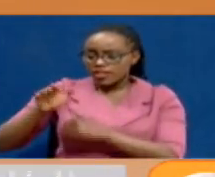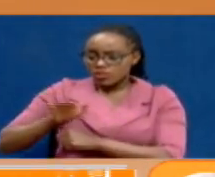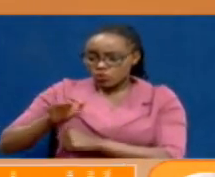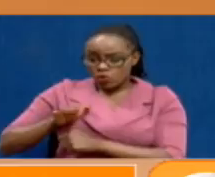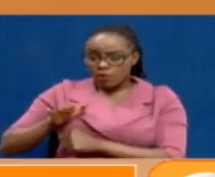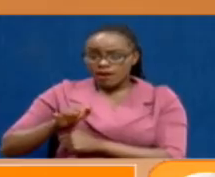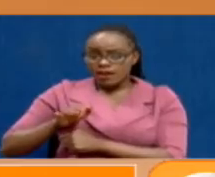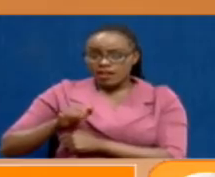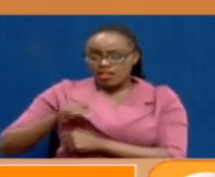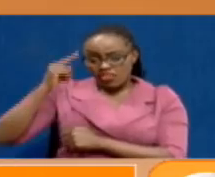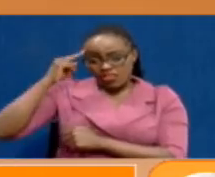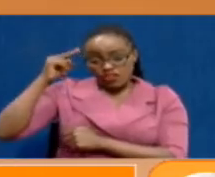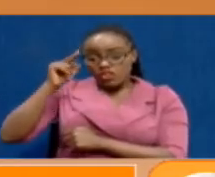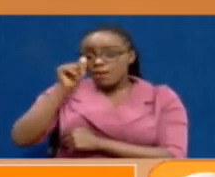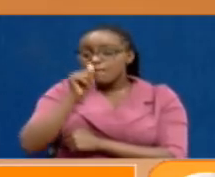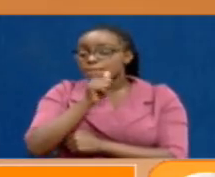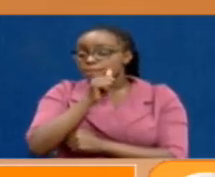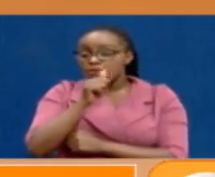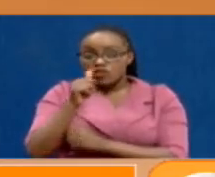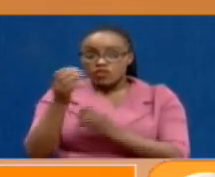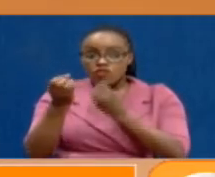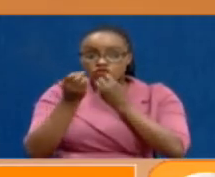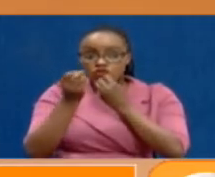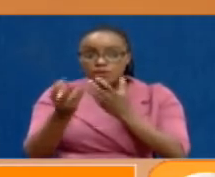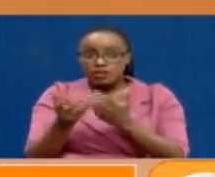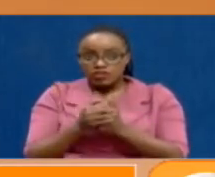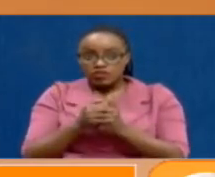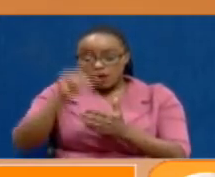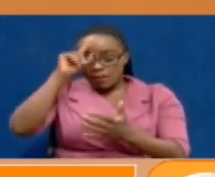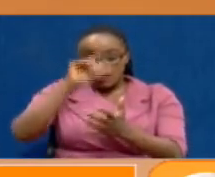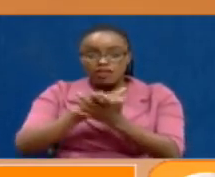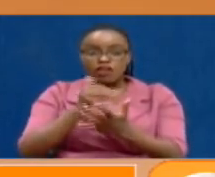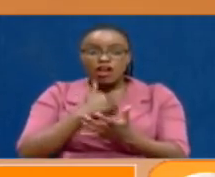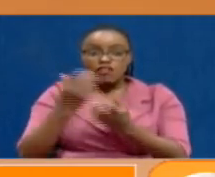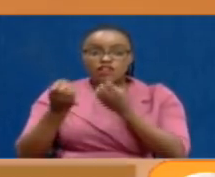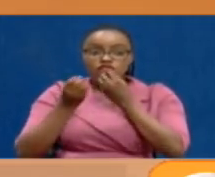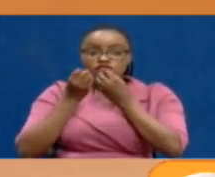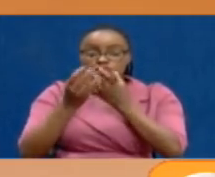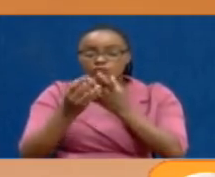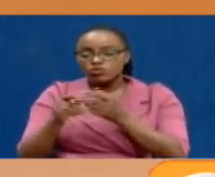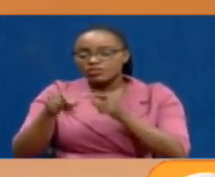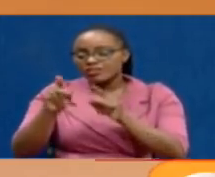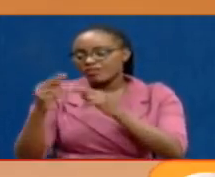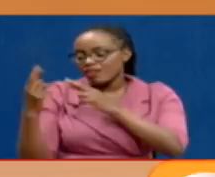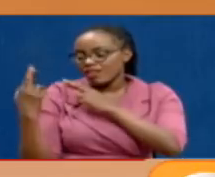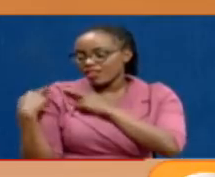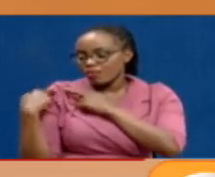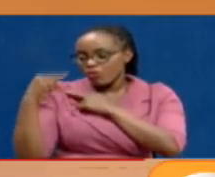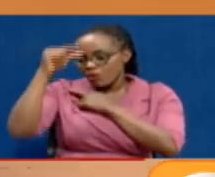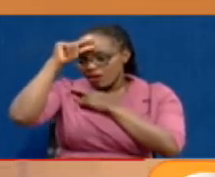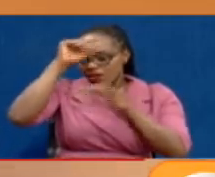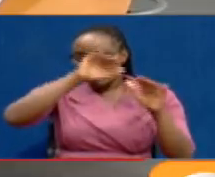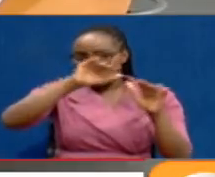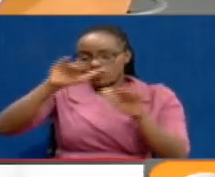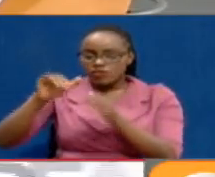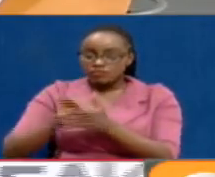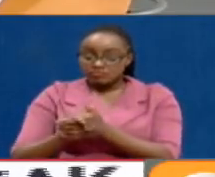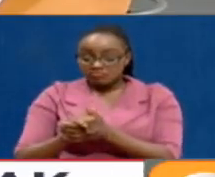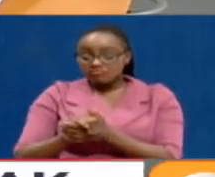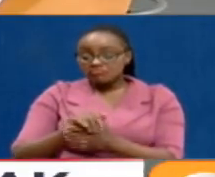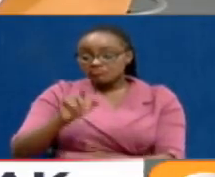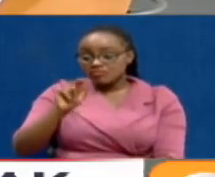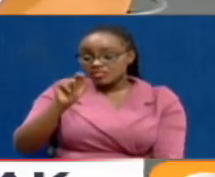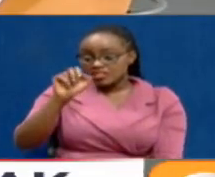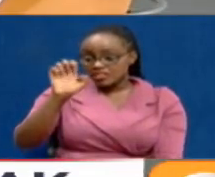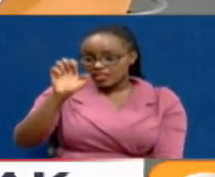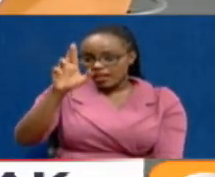purposes of that confidentiality, we would leave that information to the government. Okay. Terry from Odaya says, my question